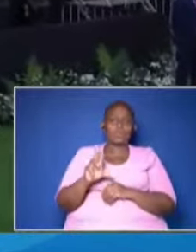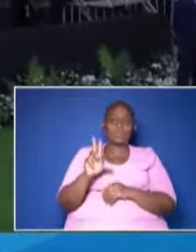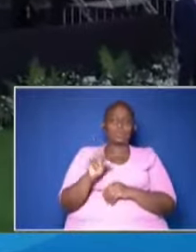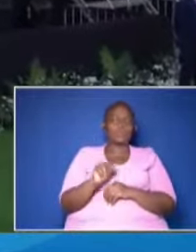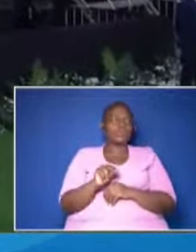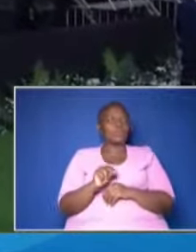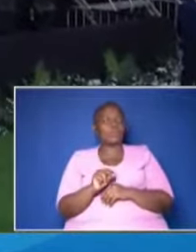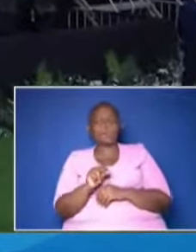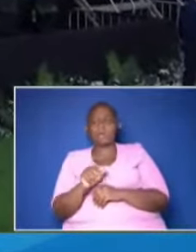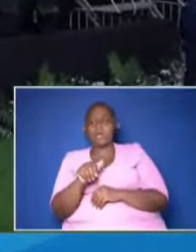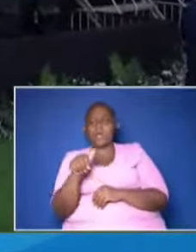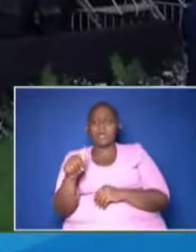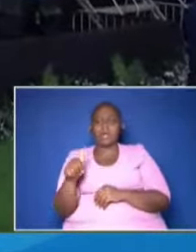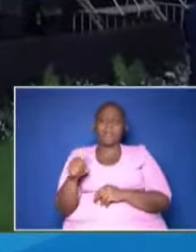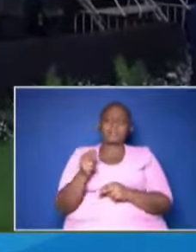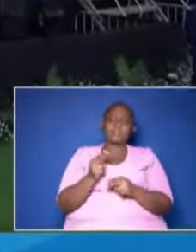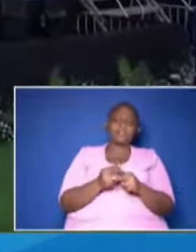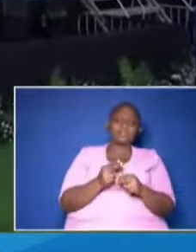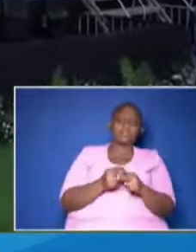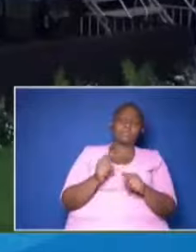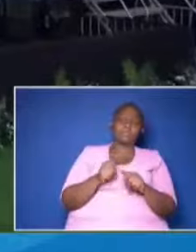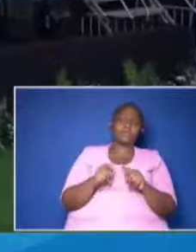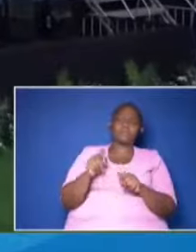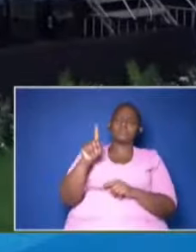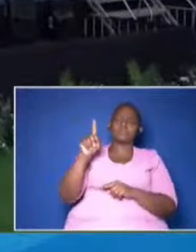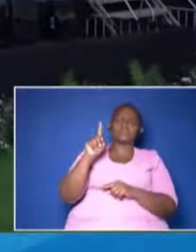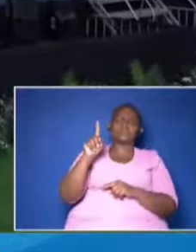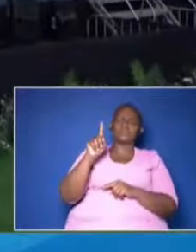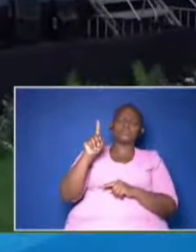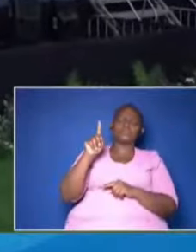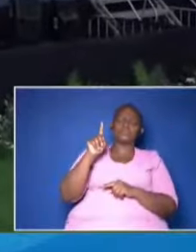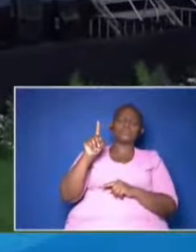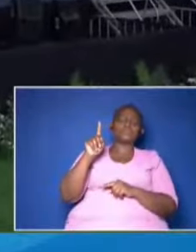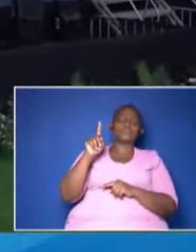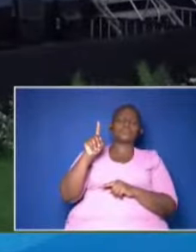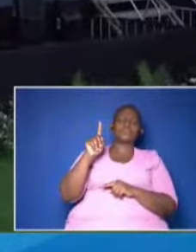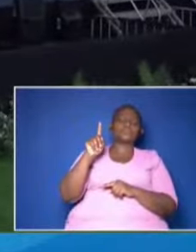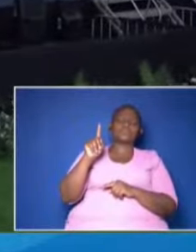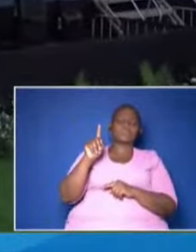kings that will want a name like him